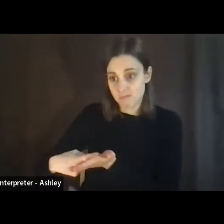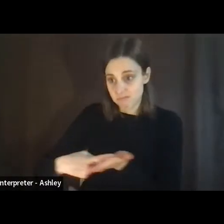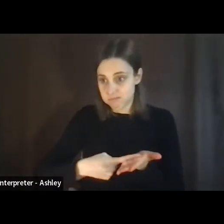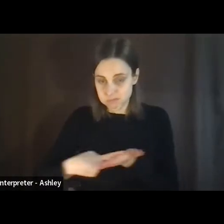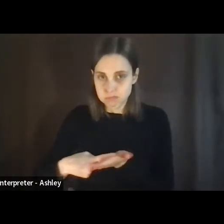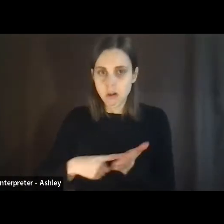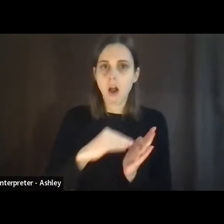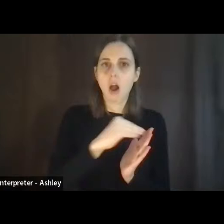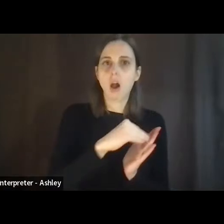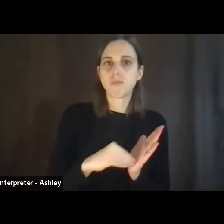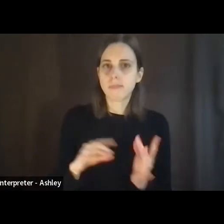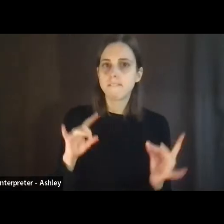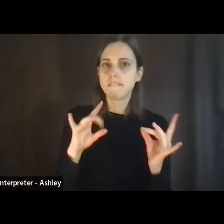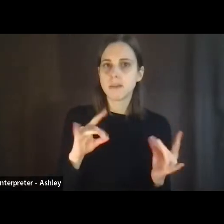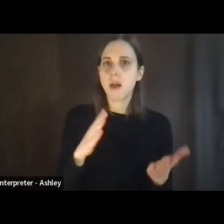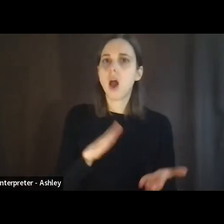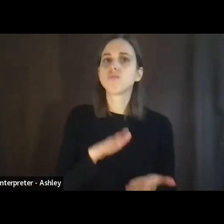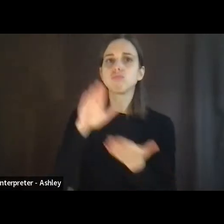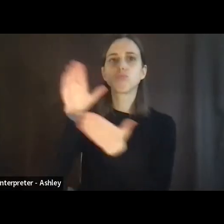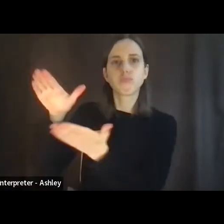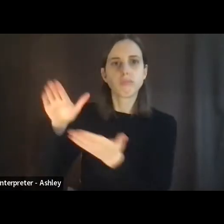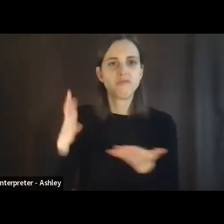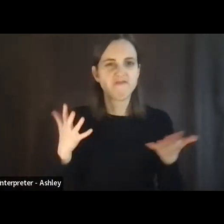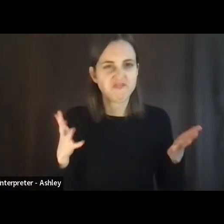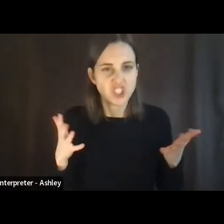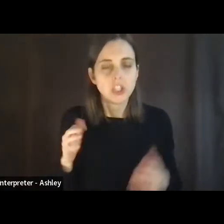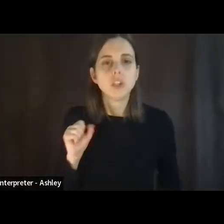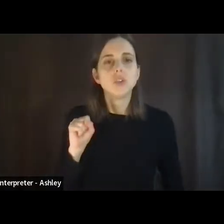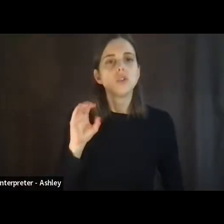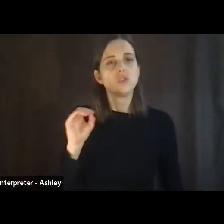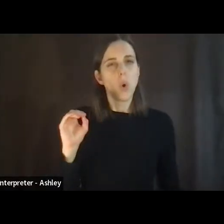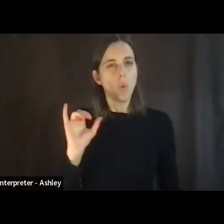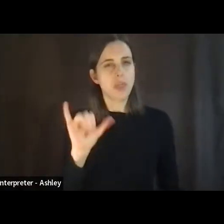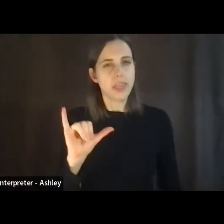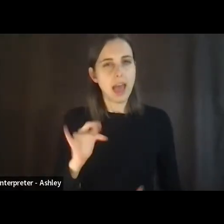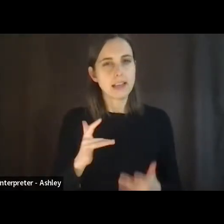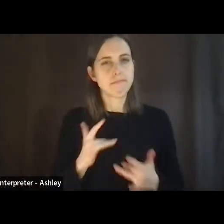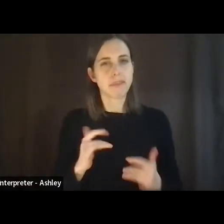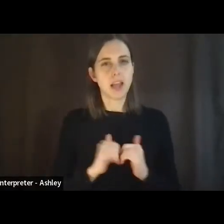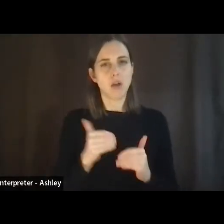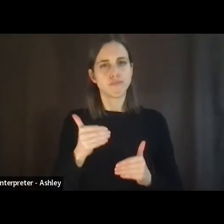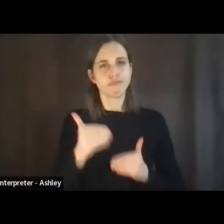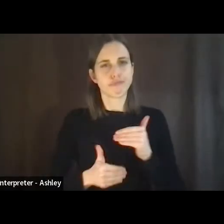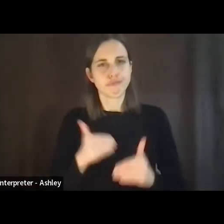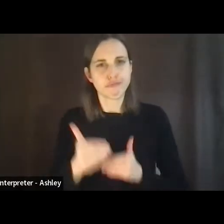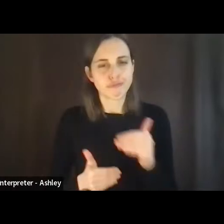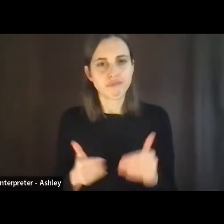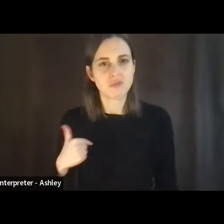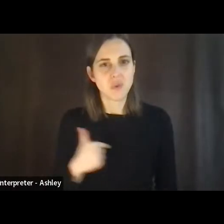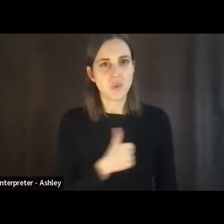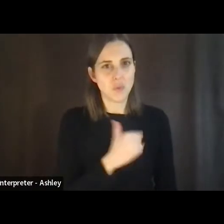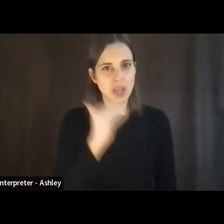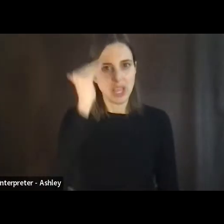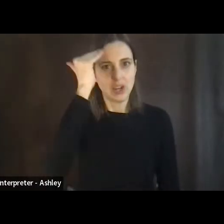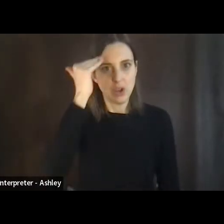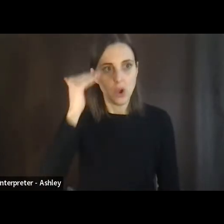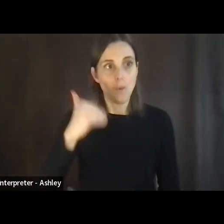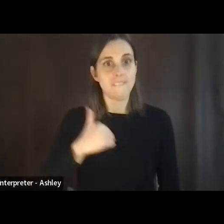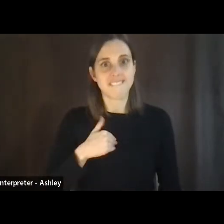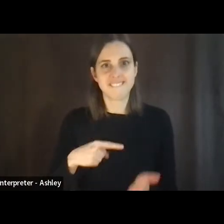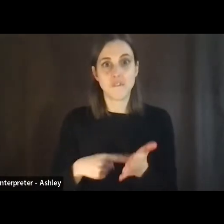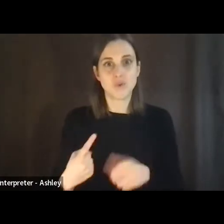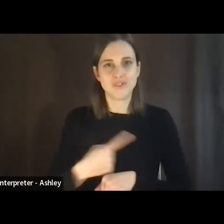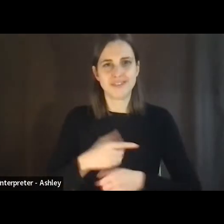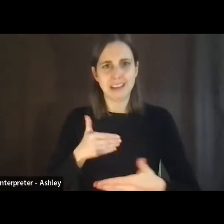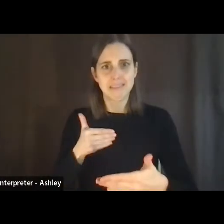So I just want to highlight that this is like how we're rolling with CAG. We all know we have a deadline that we're working toward, but